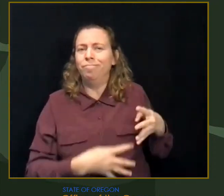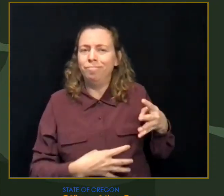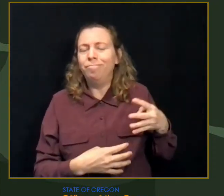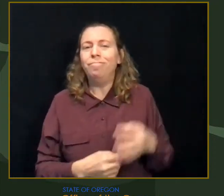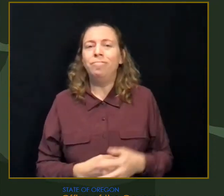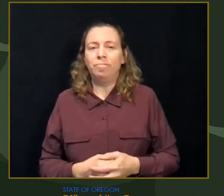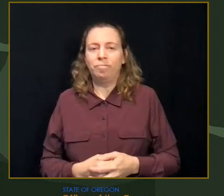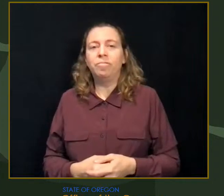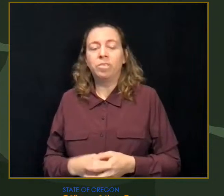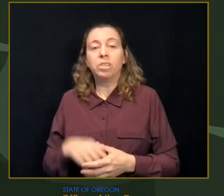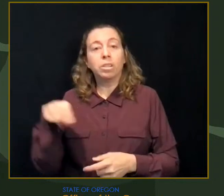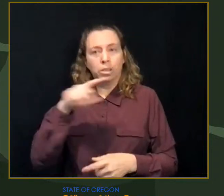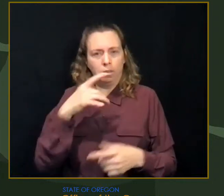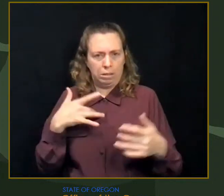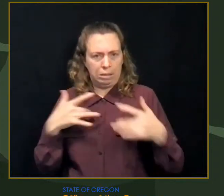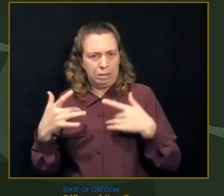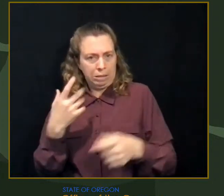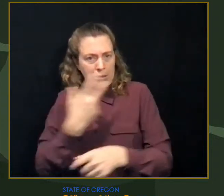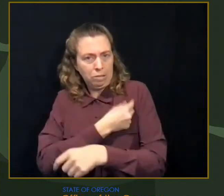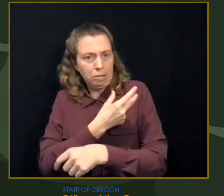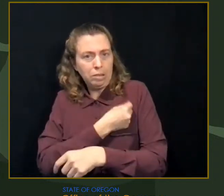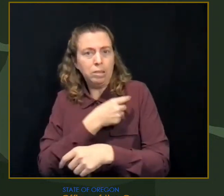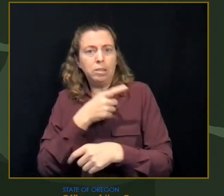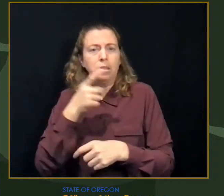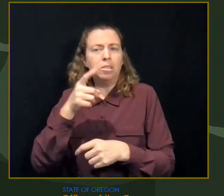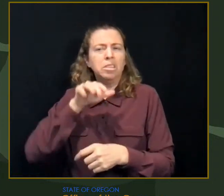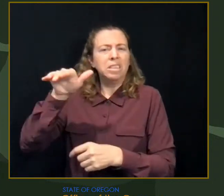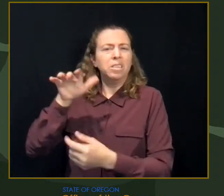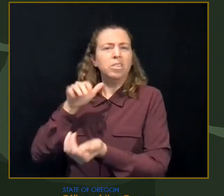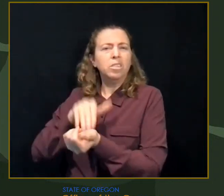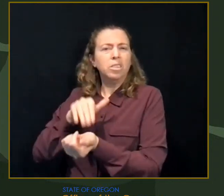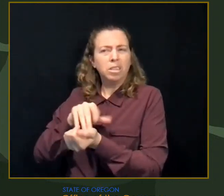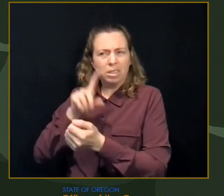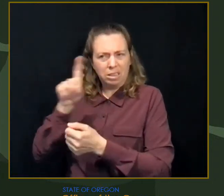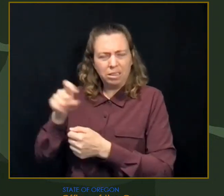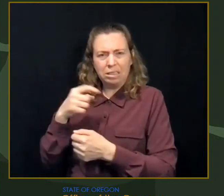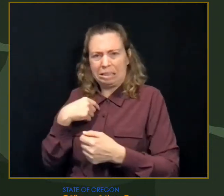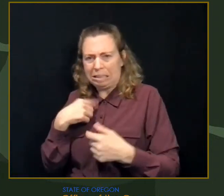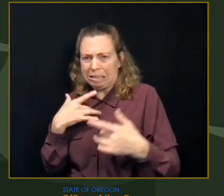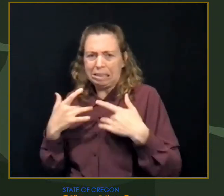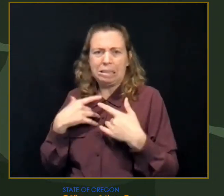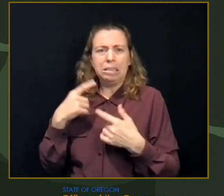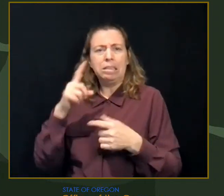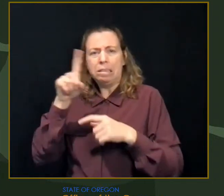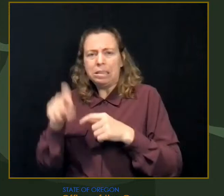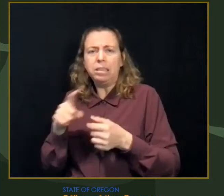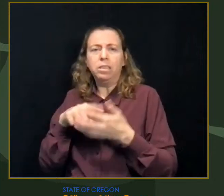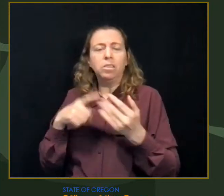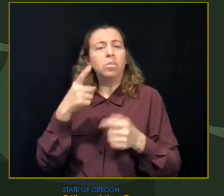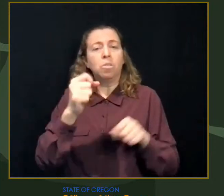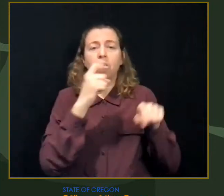please ask your healthcare provider. You can also call or go to